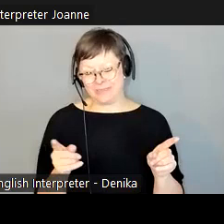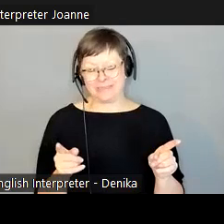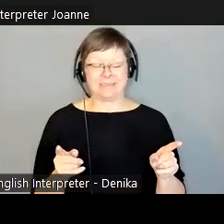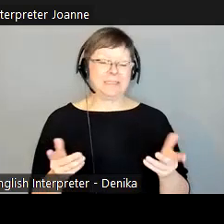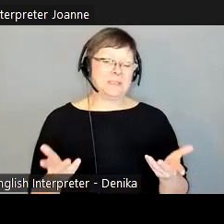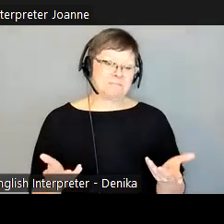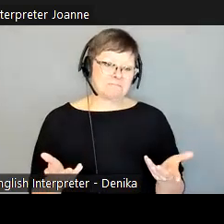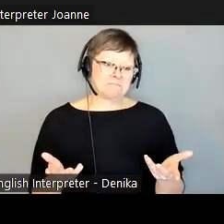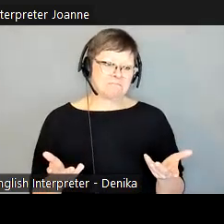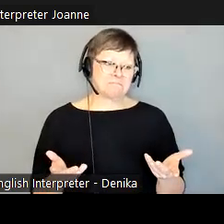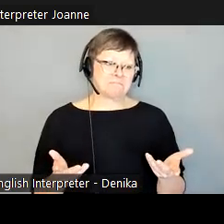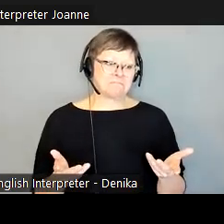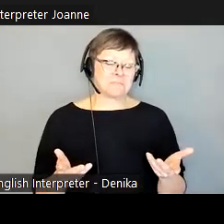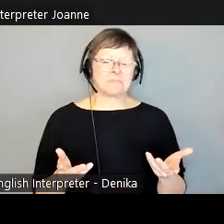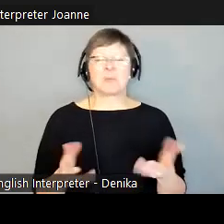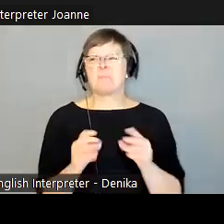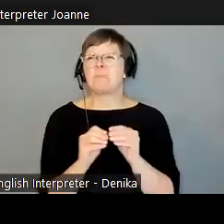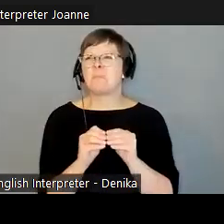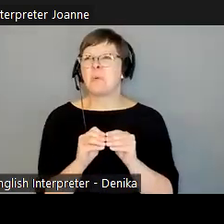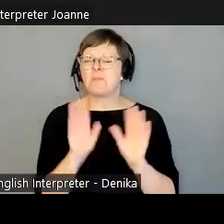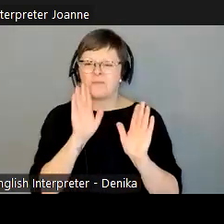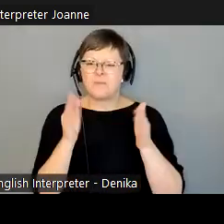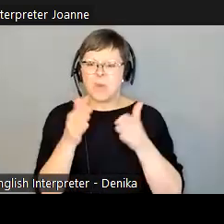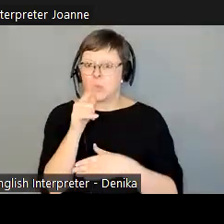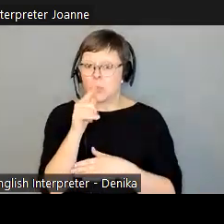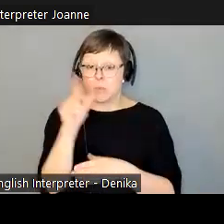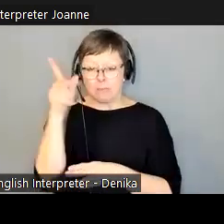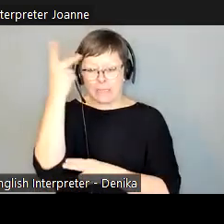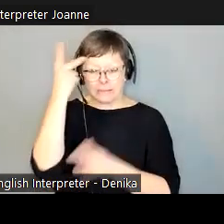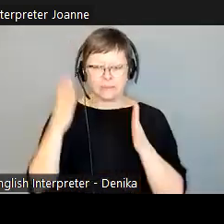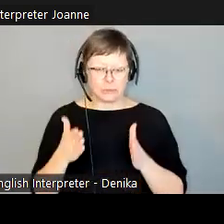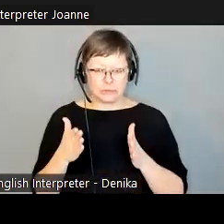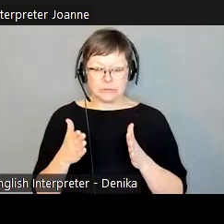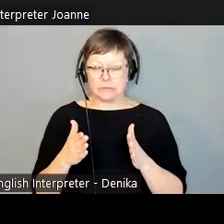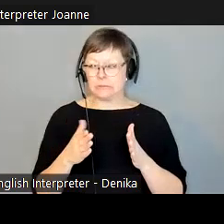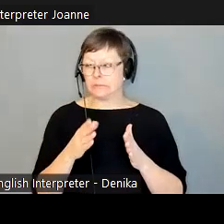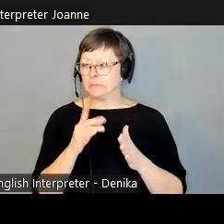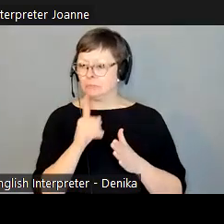it's a little bit more political. It's a little bit more spicy.